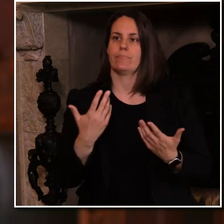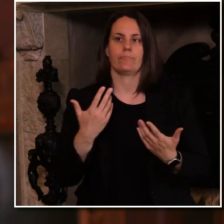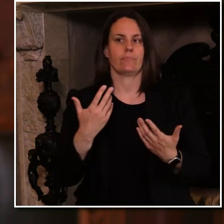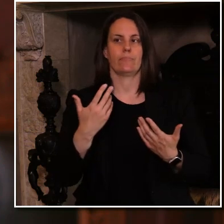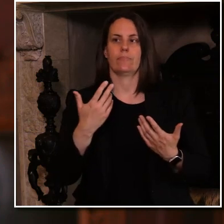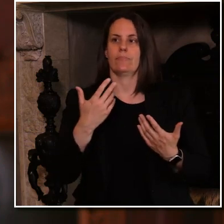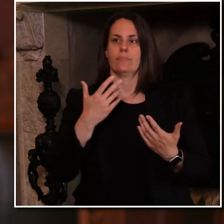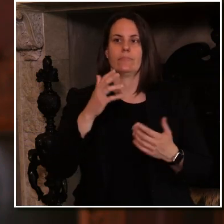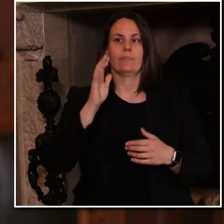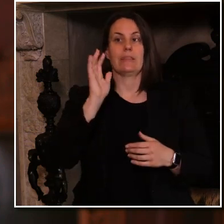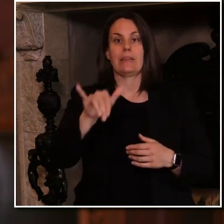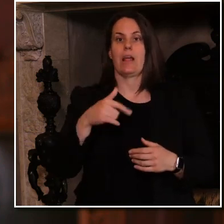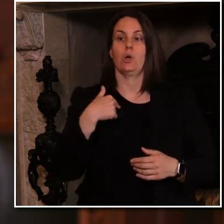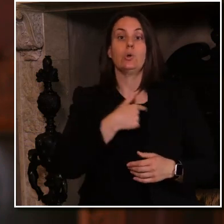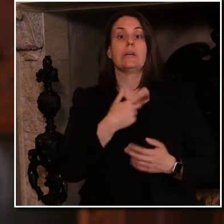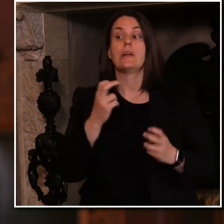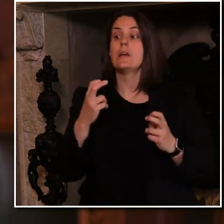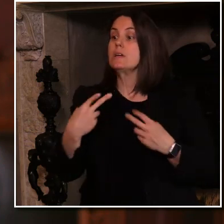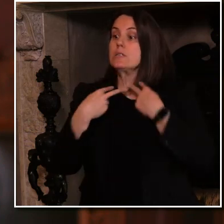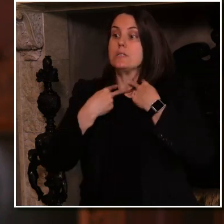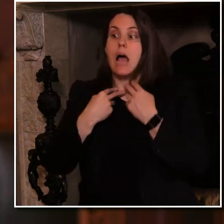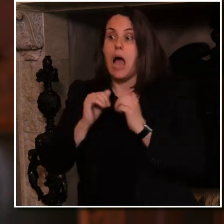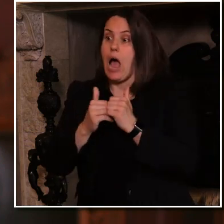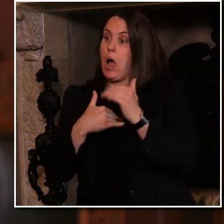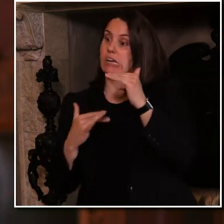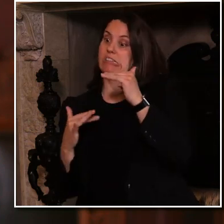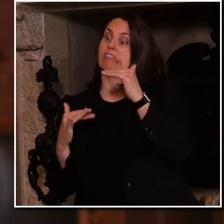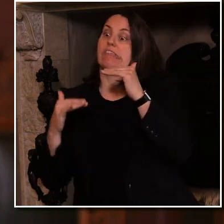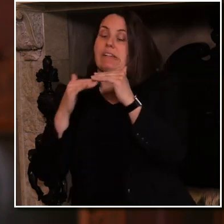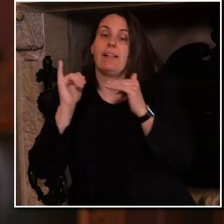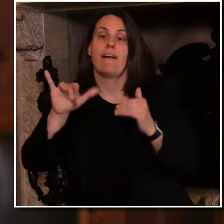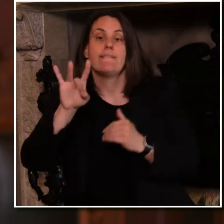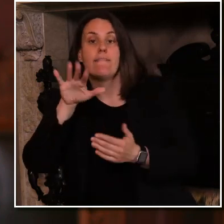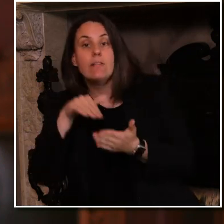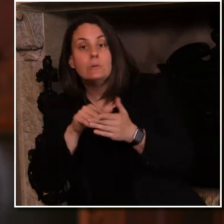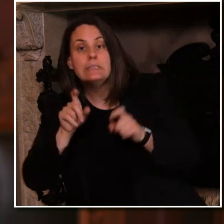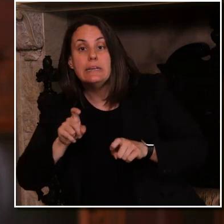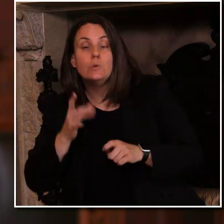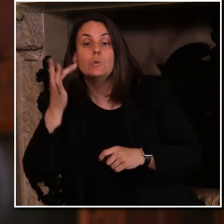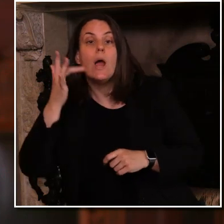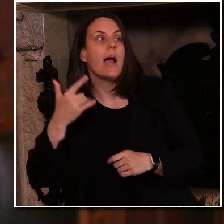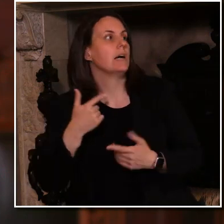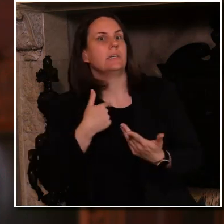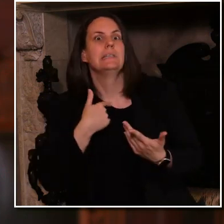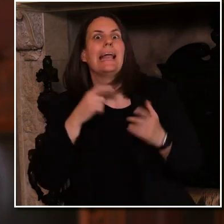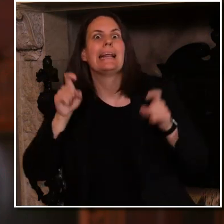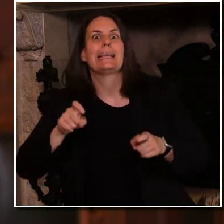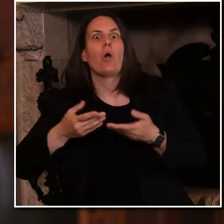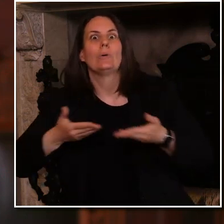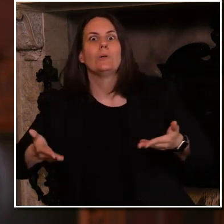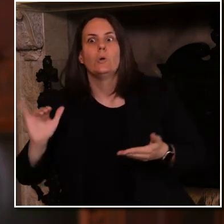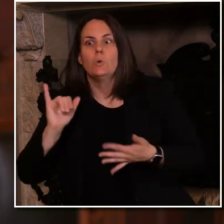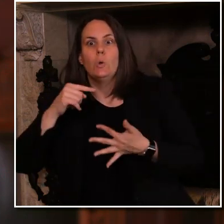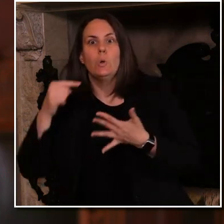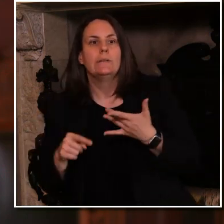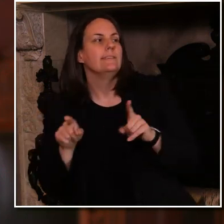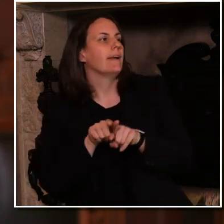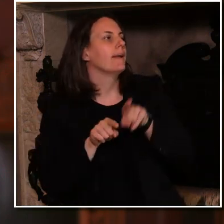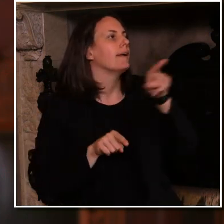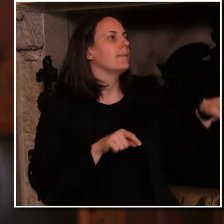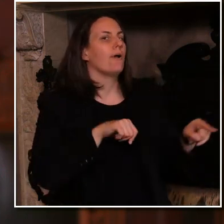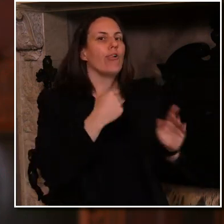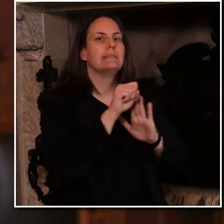competing against each other. And so we will continue, it will continue to be a priority for us. We will continue to look to